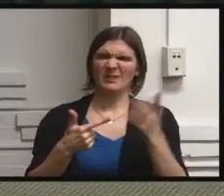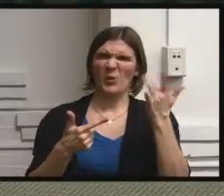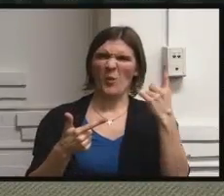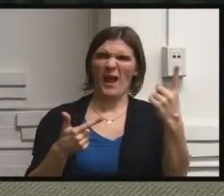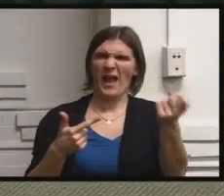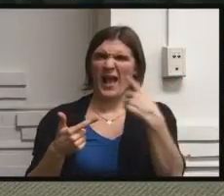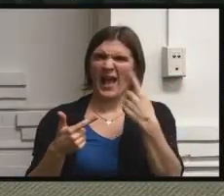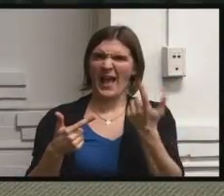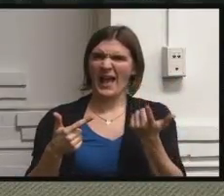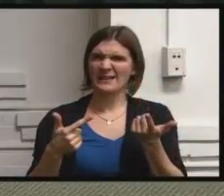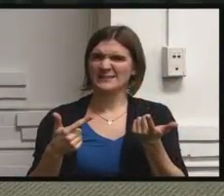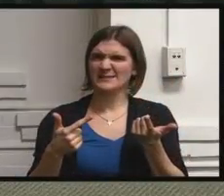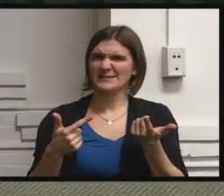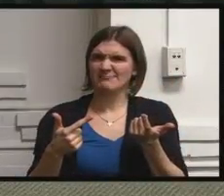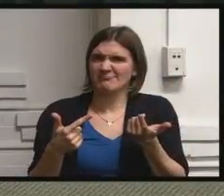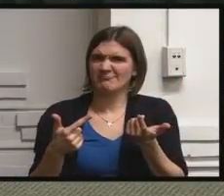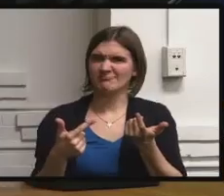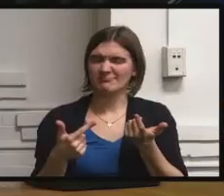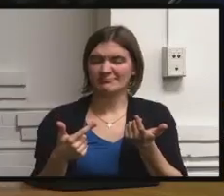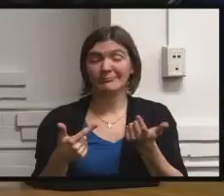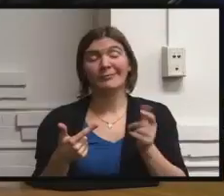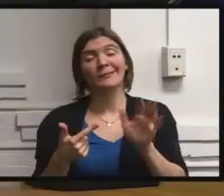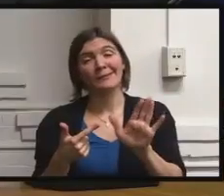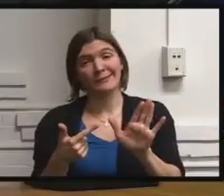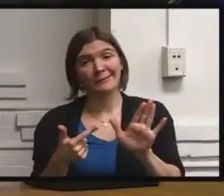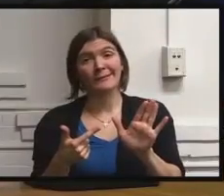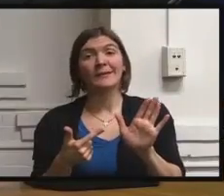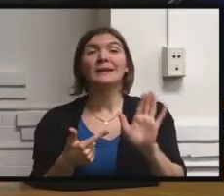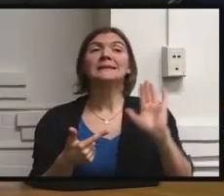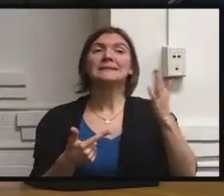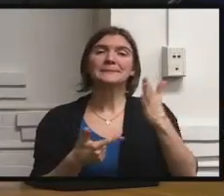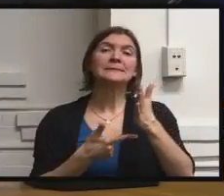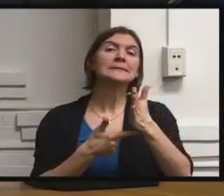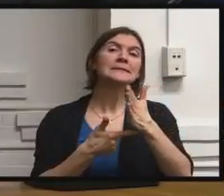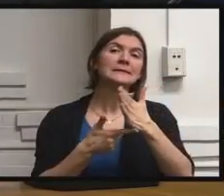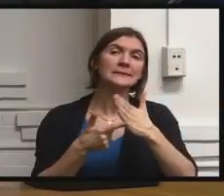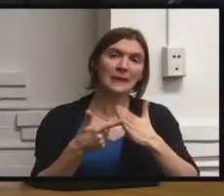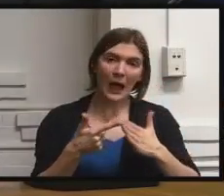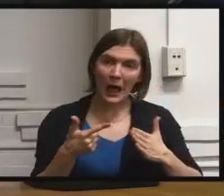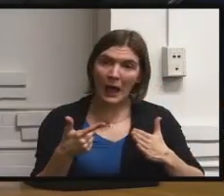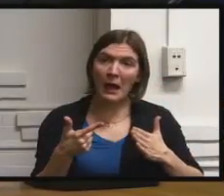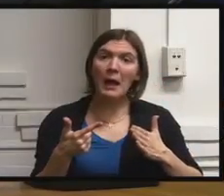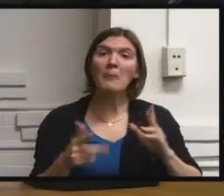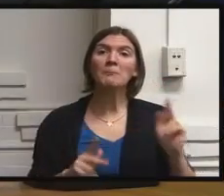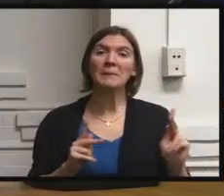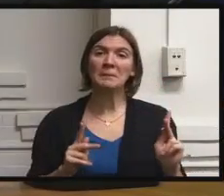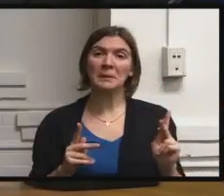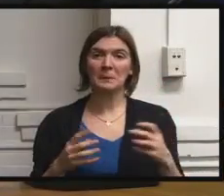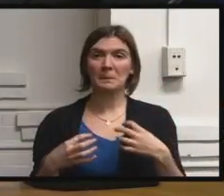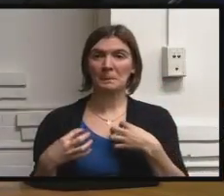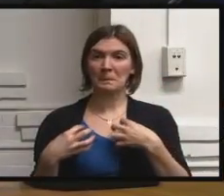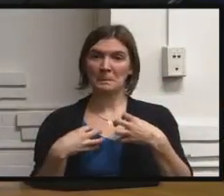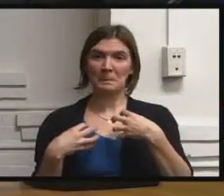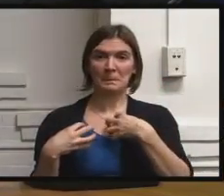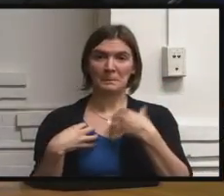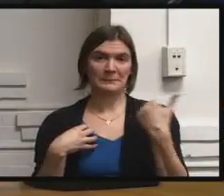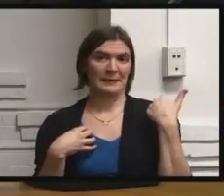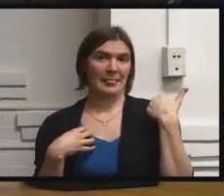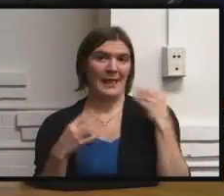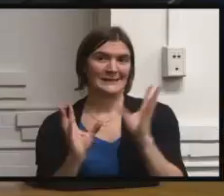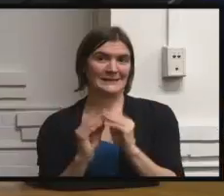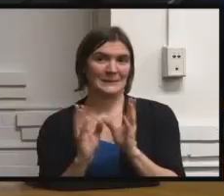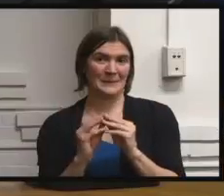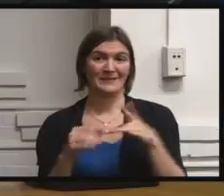the agenda is that there was at least some commentary at our last